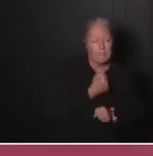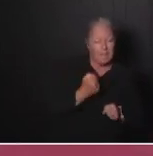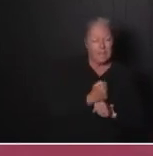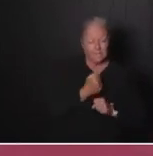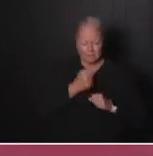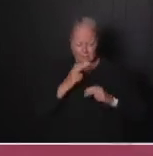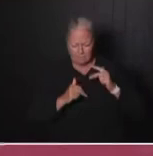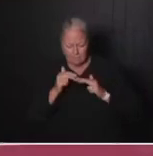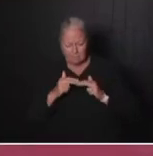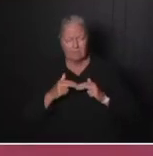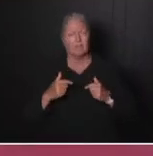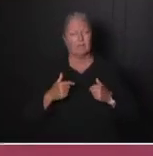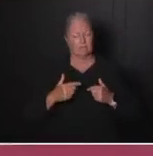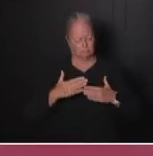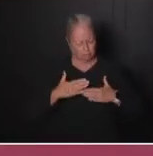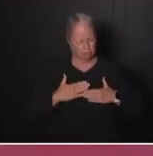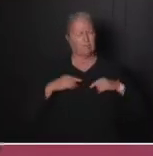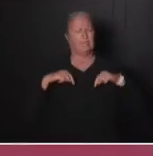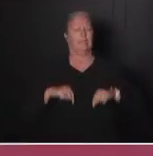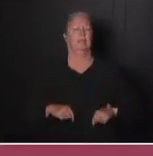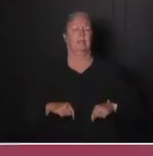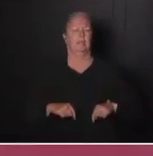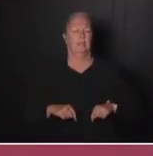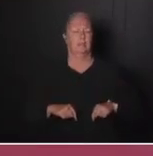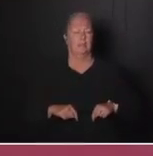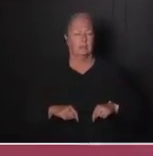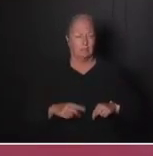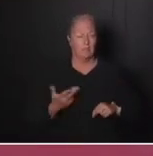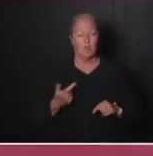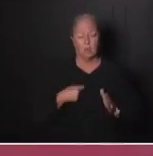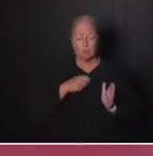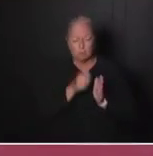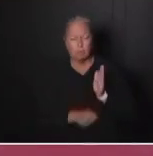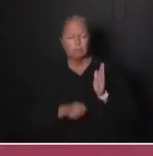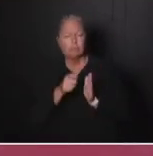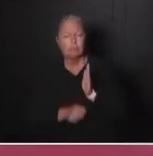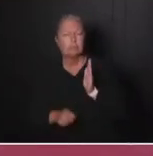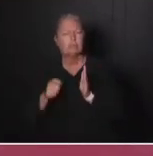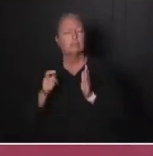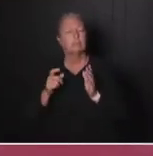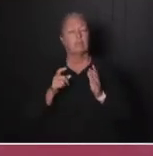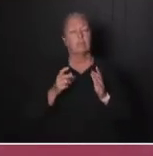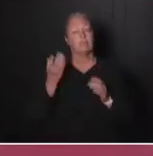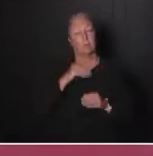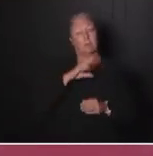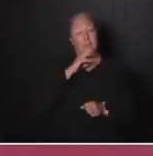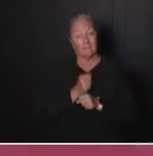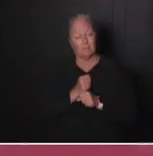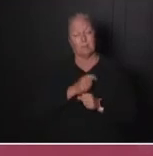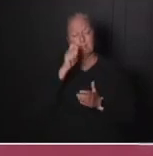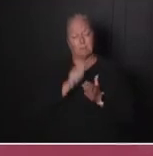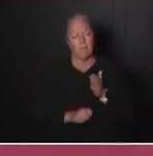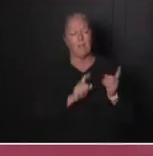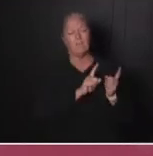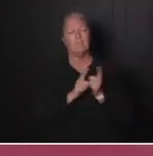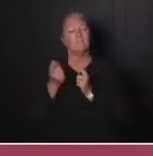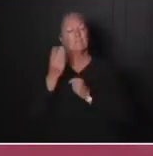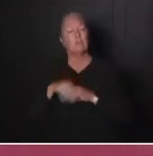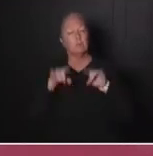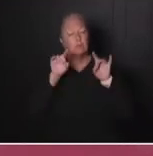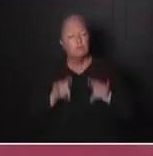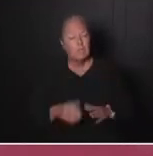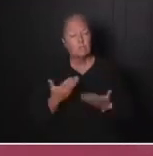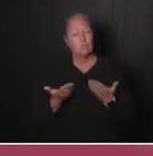on our own two feet. We will use the purchasing power of government to buy Australian products and